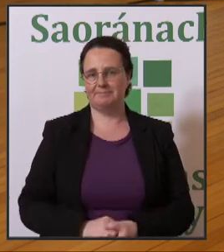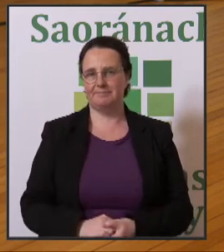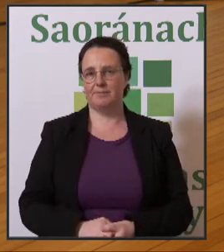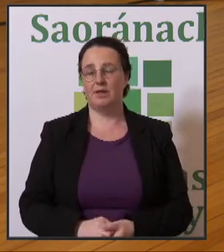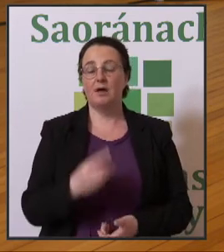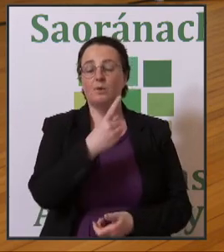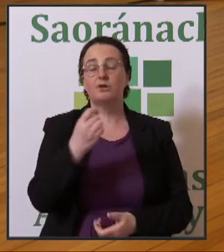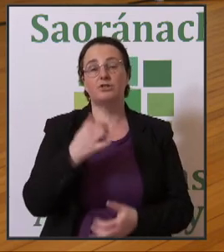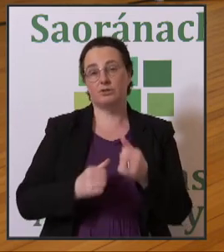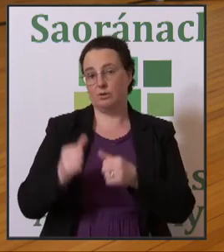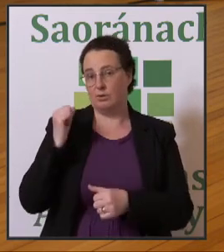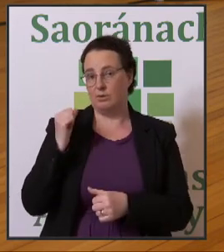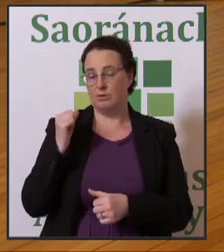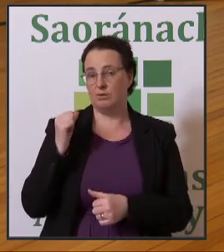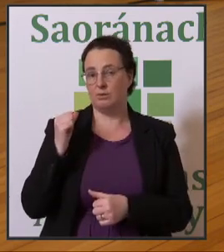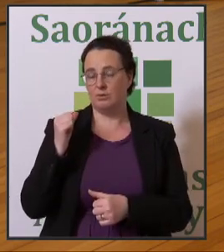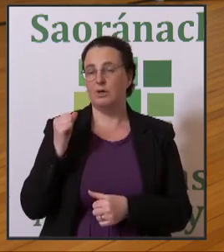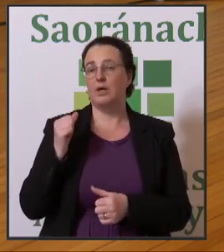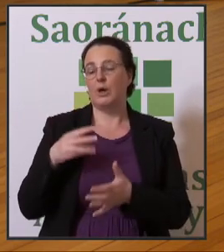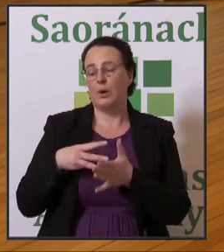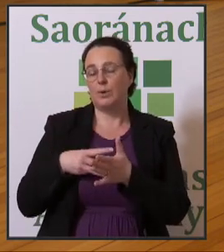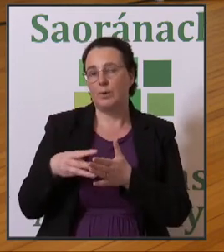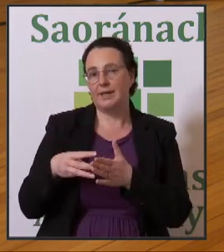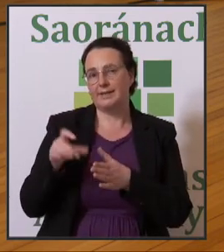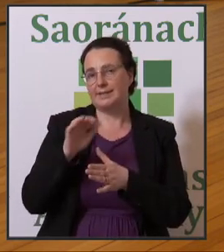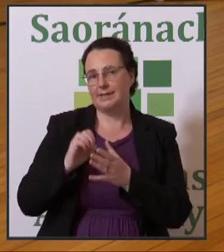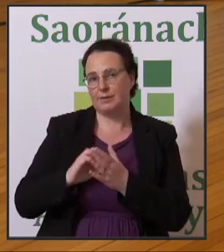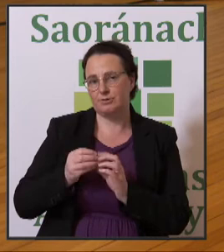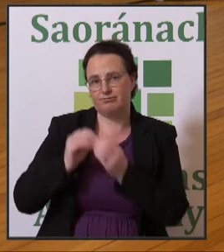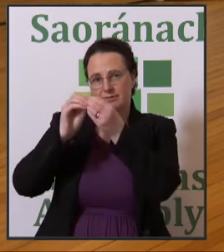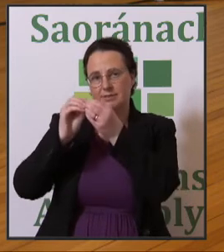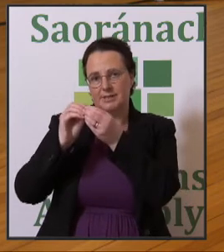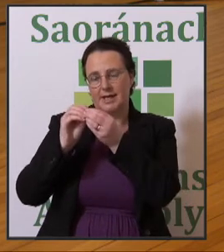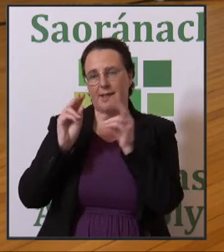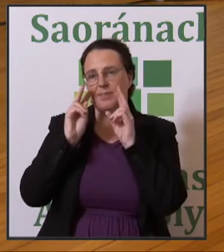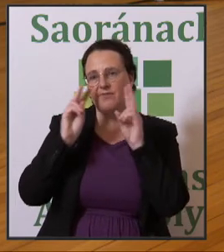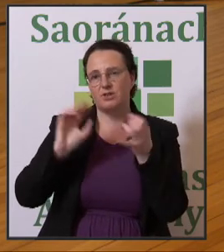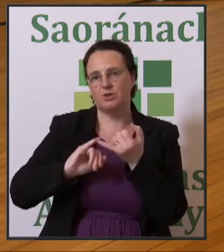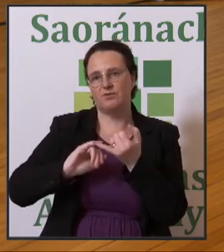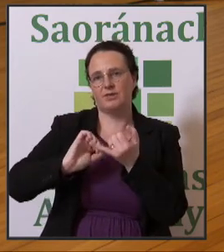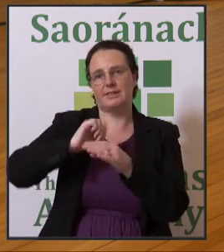100 years ago, from the creation of the state, the vision of the founding fathers of the city, we have been